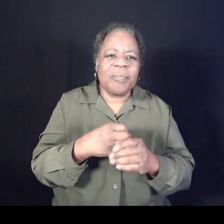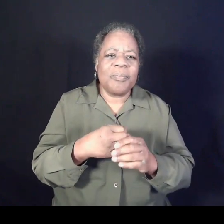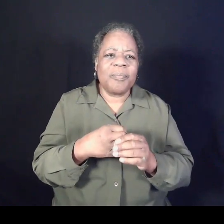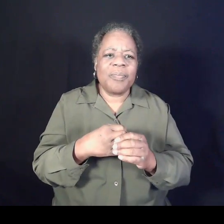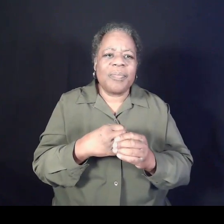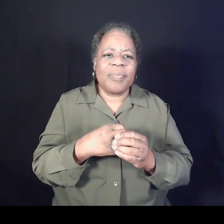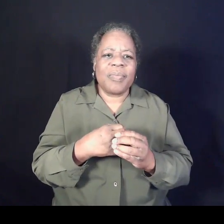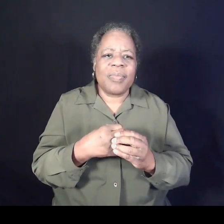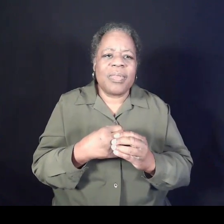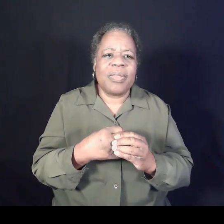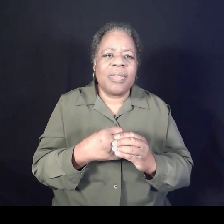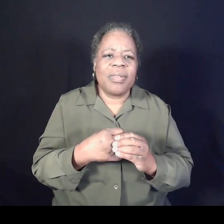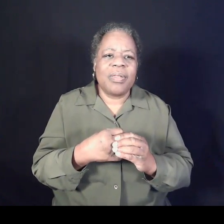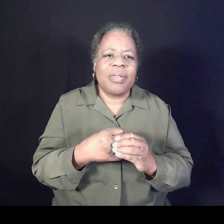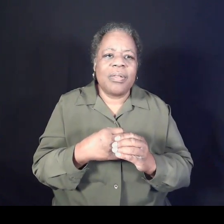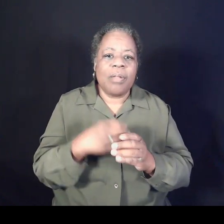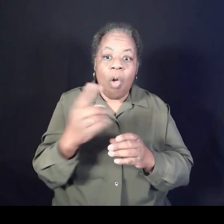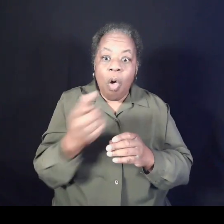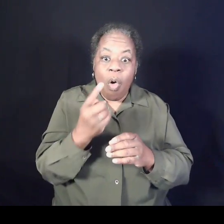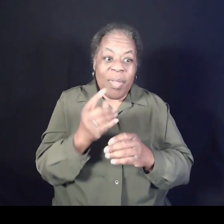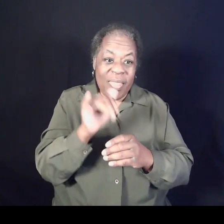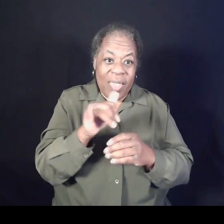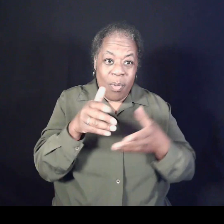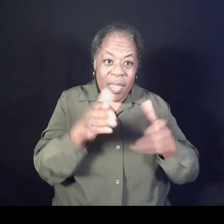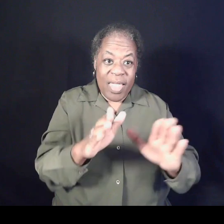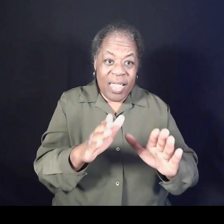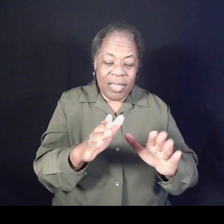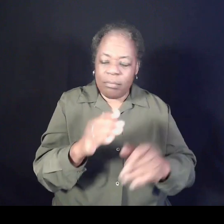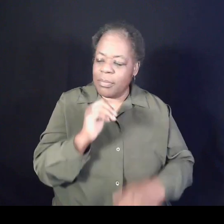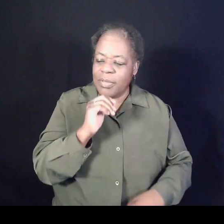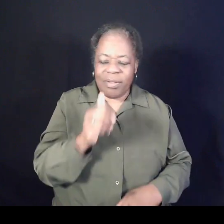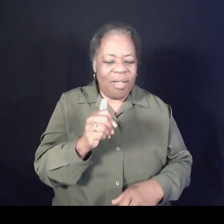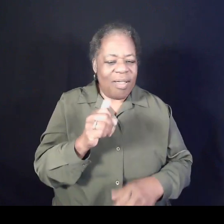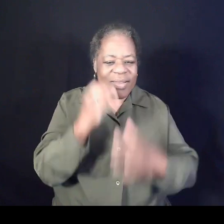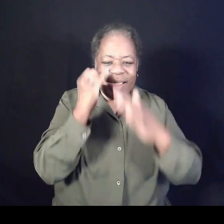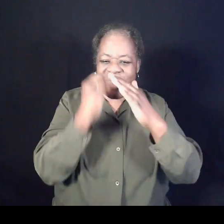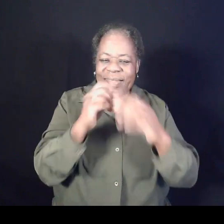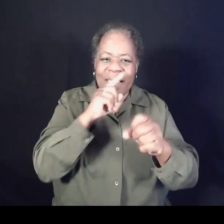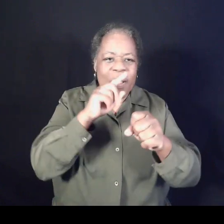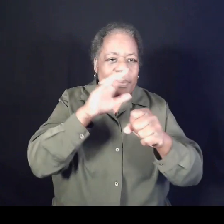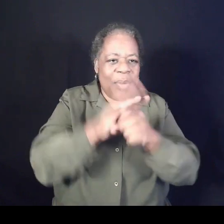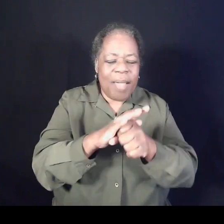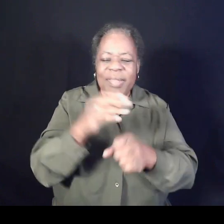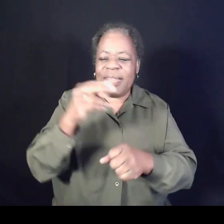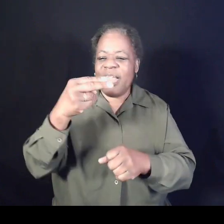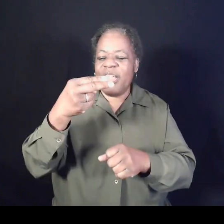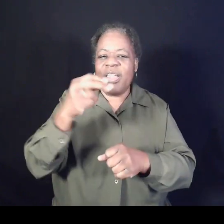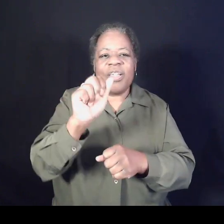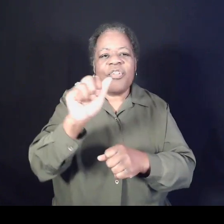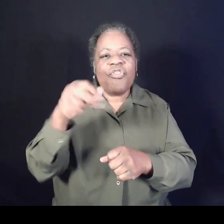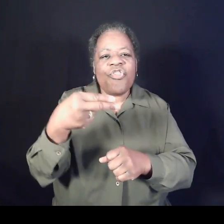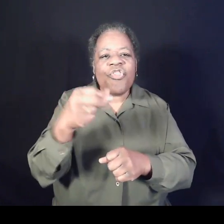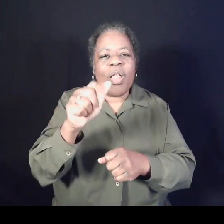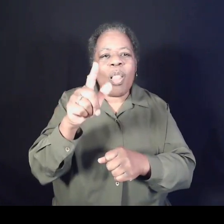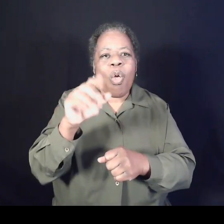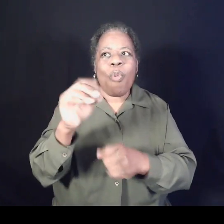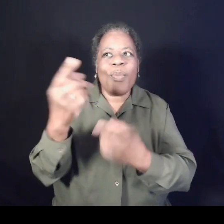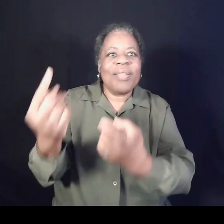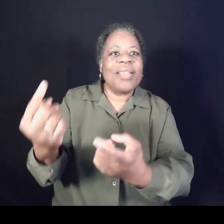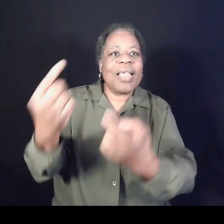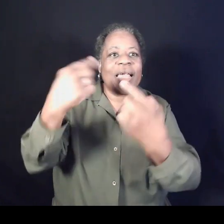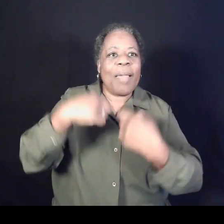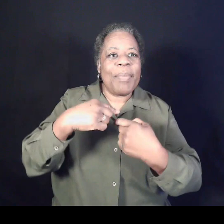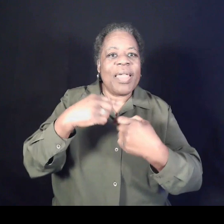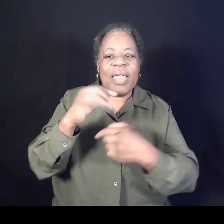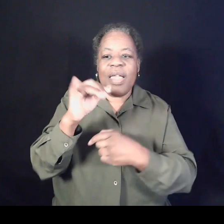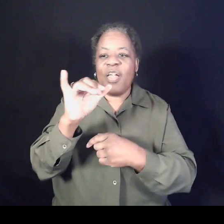It won't always be that way, Isaiah promises. Shalom is coming. The yoke of oppression